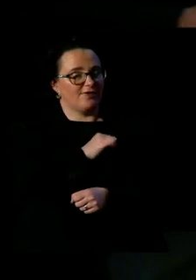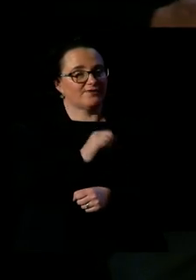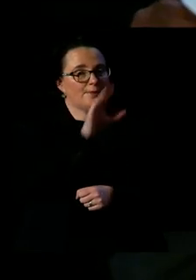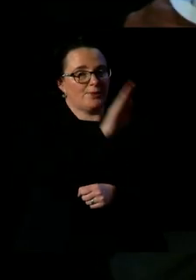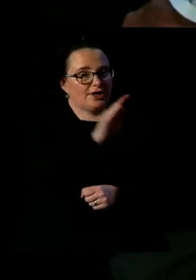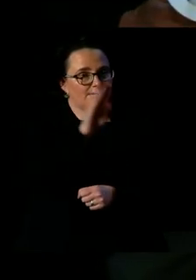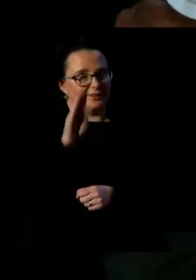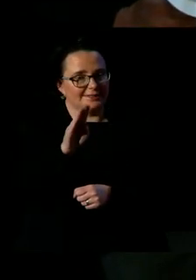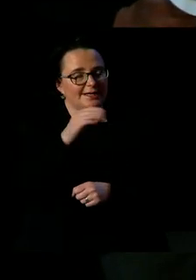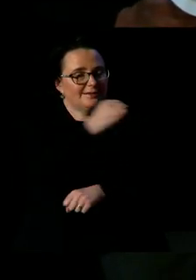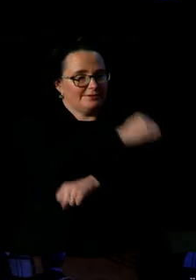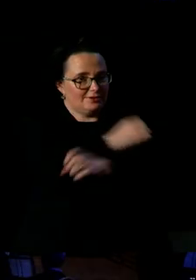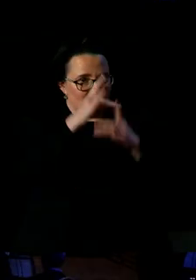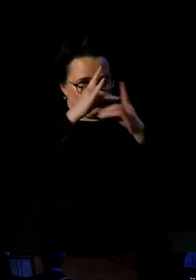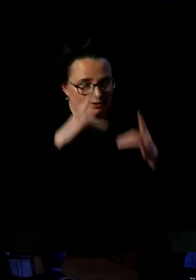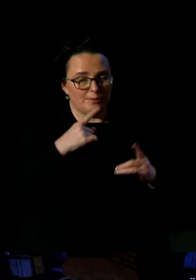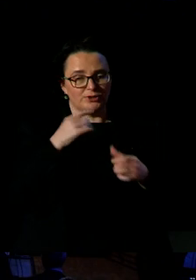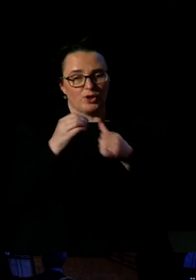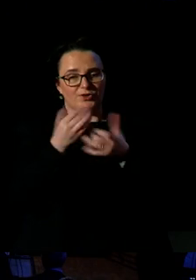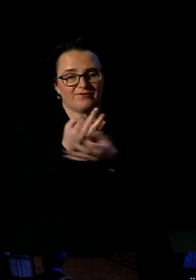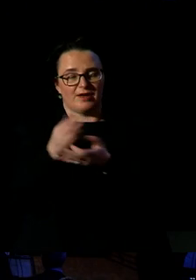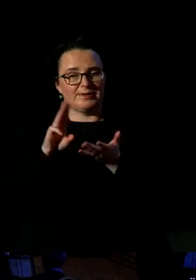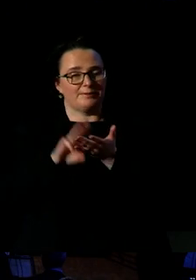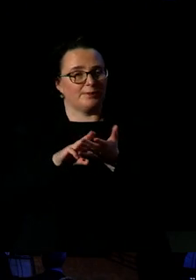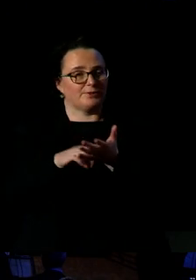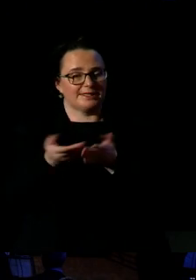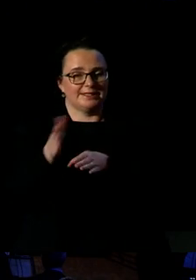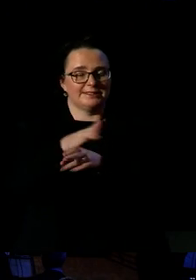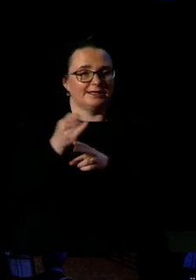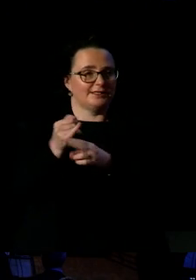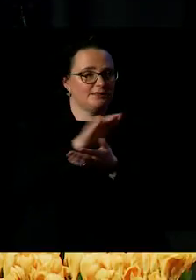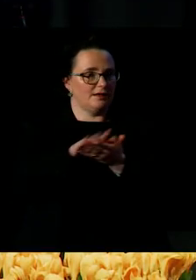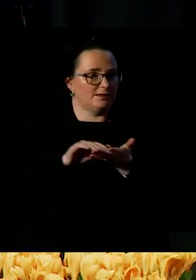camp, but whose other family members perished in the Holocaust.